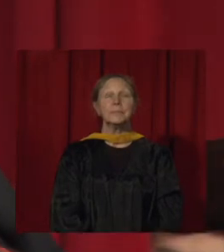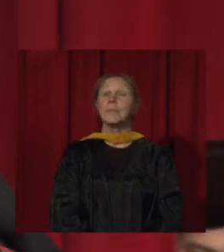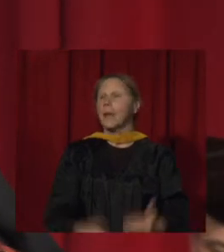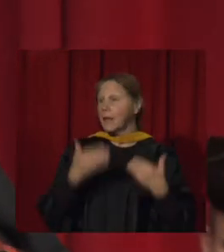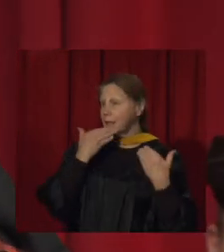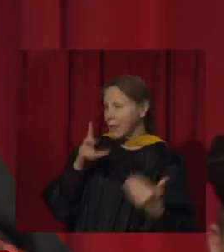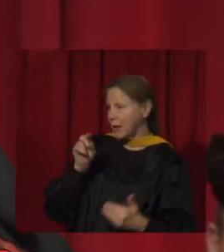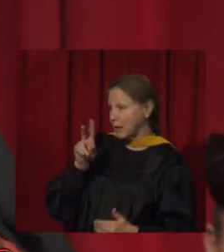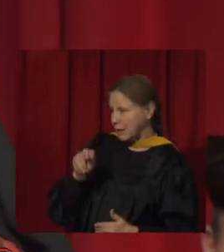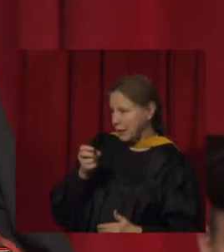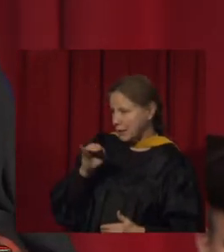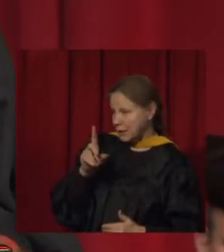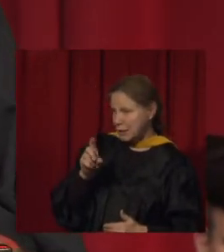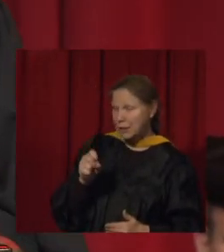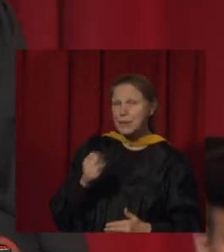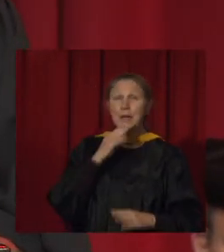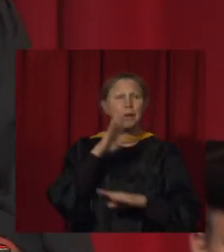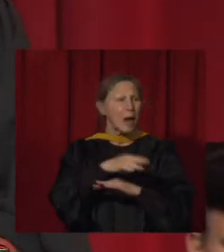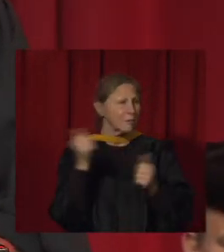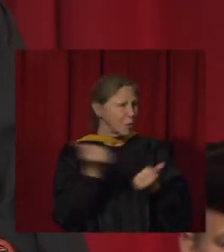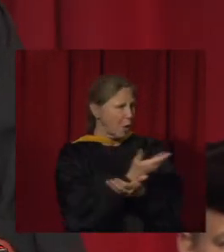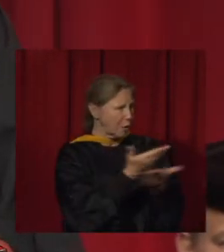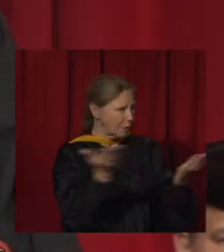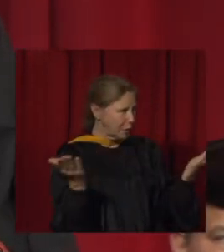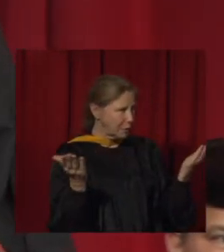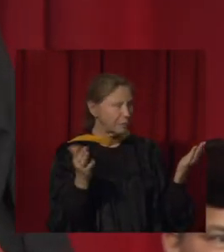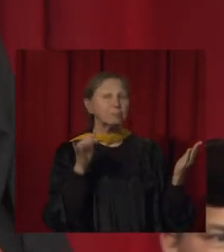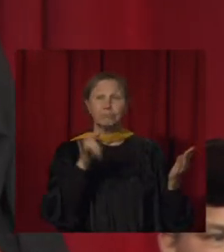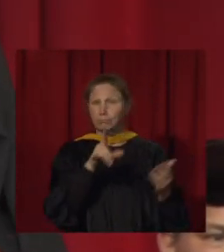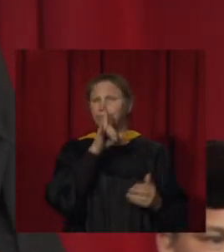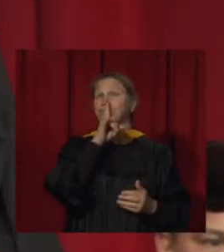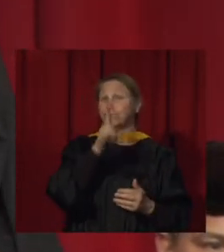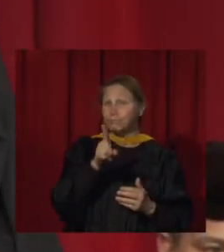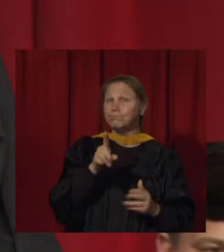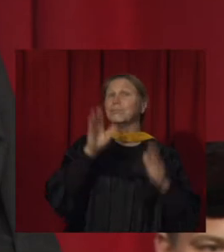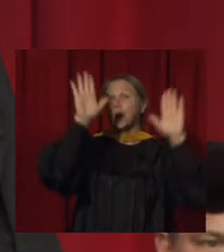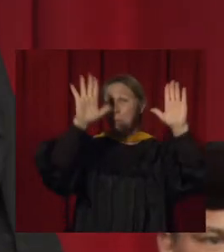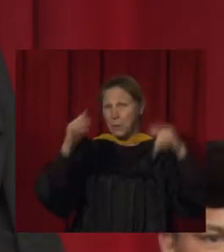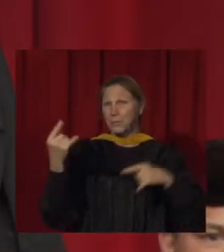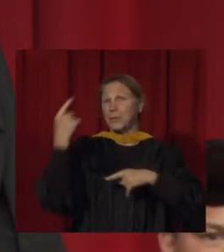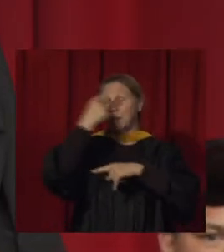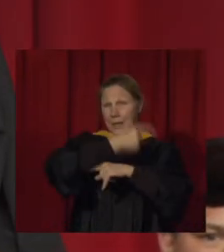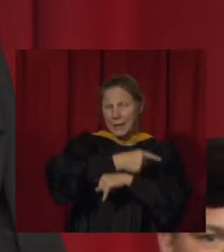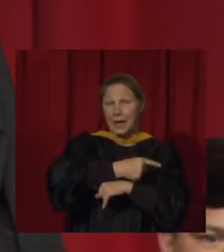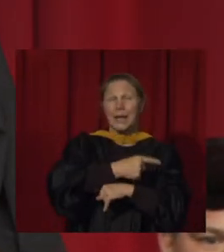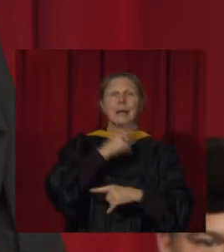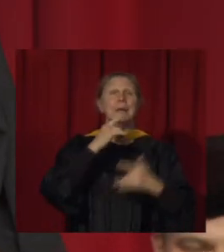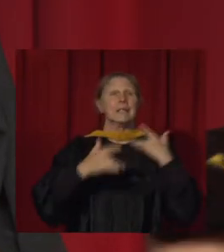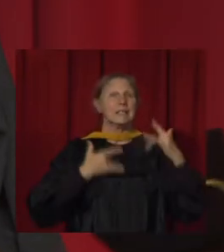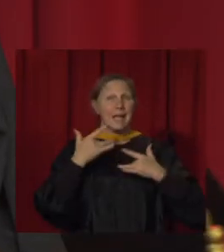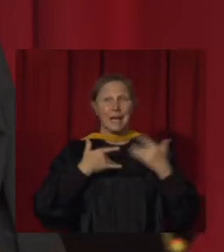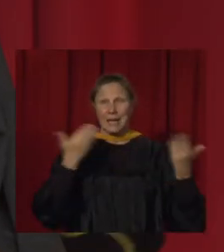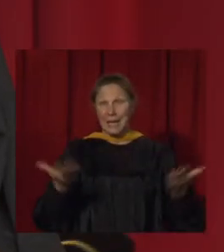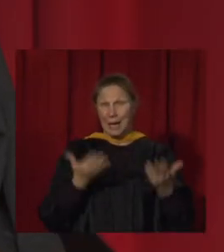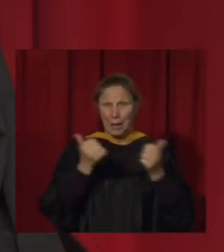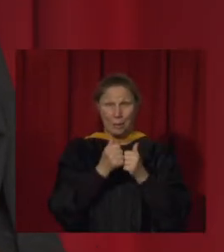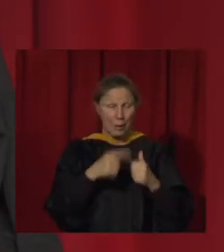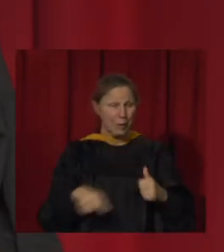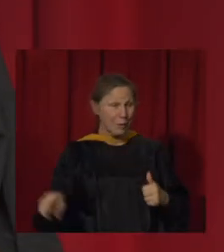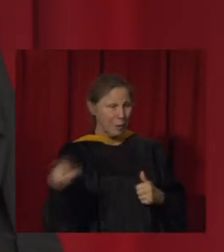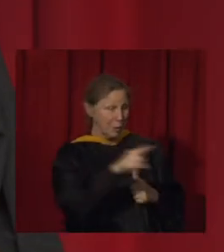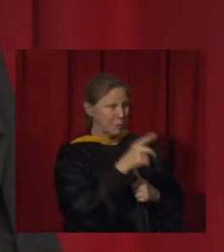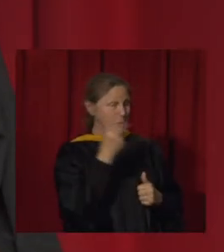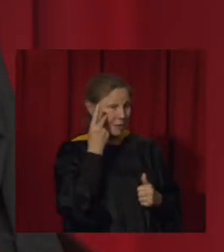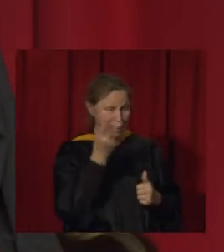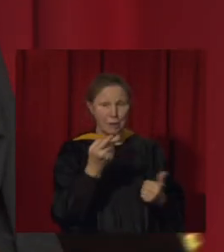Thank you, Dean Shields, and good afternoon, everyone. This is indeed a wonderful day, and I'm excited to be here with you to see